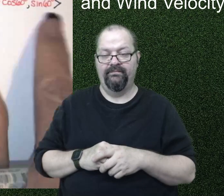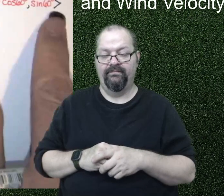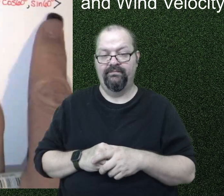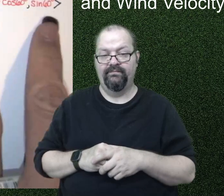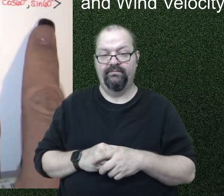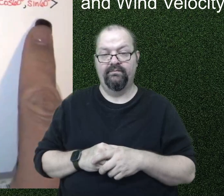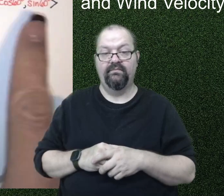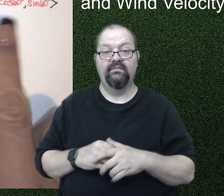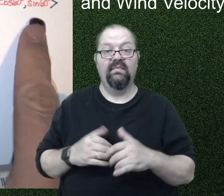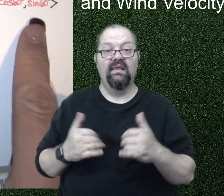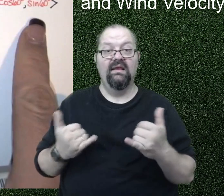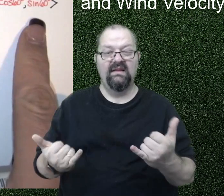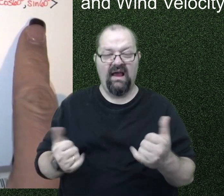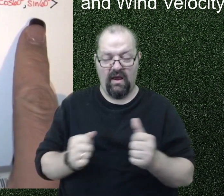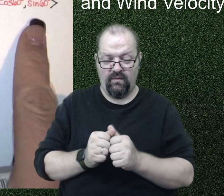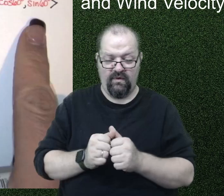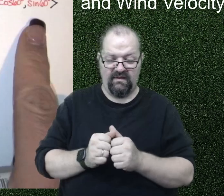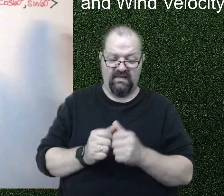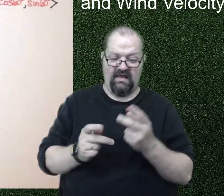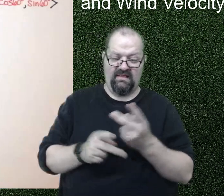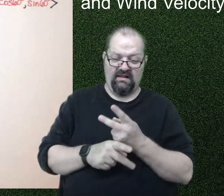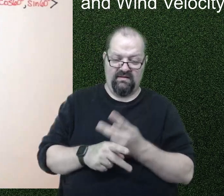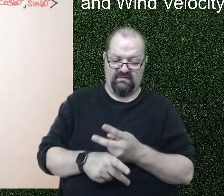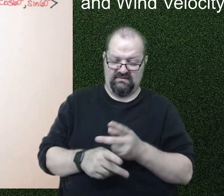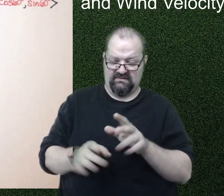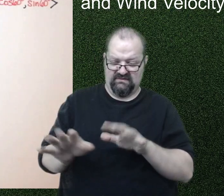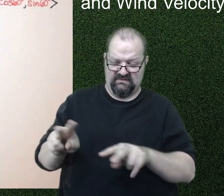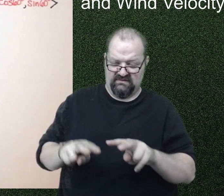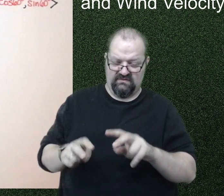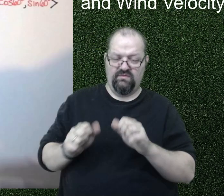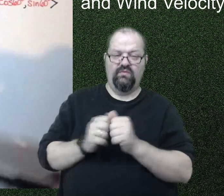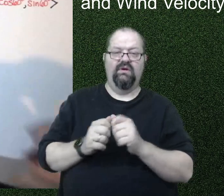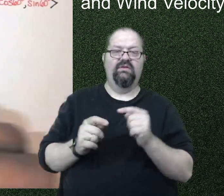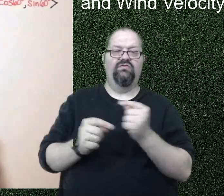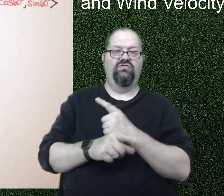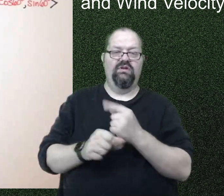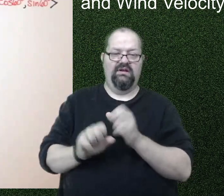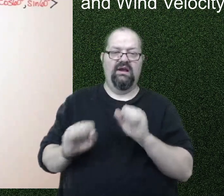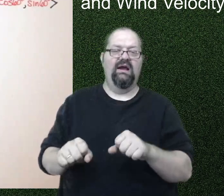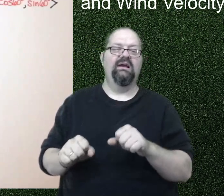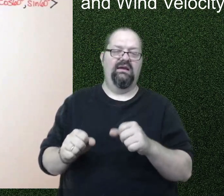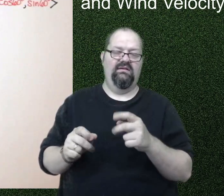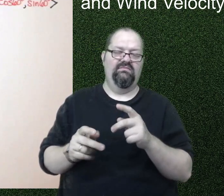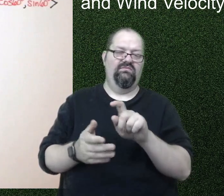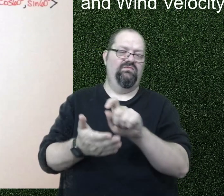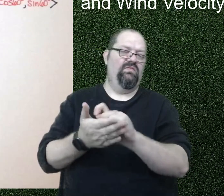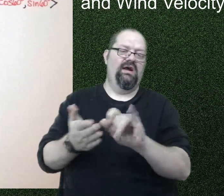And actually, with a little bit of right triangle trig, I can write down exactly what that is.